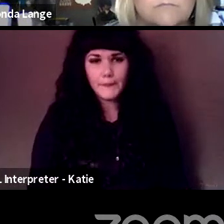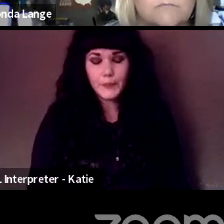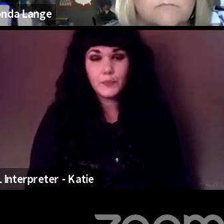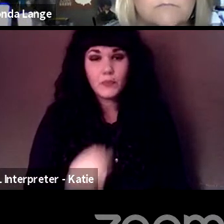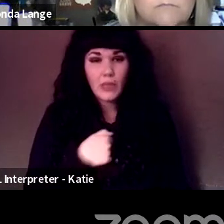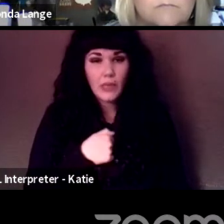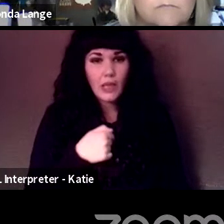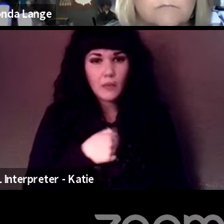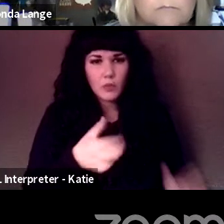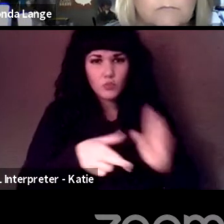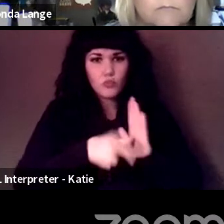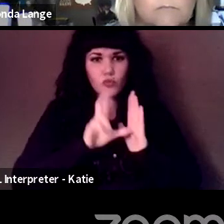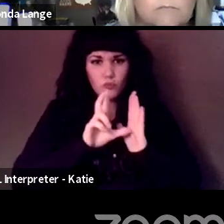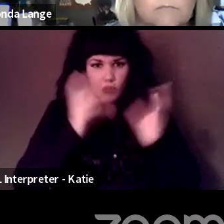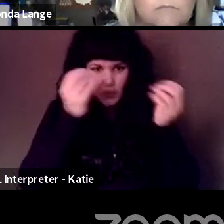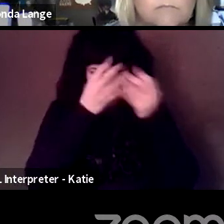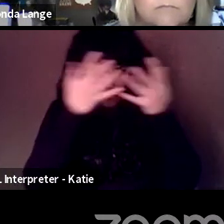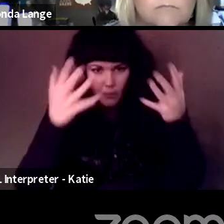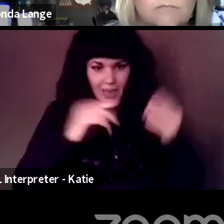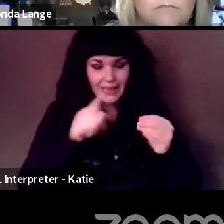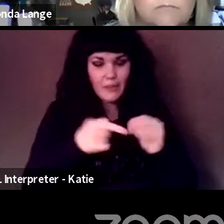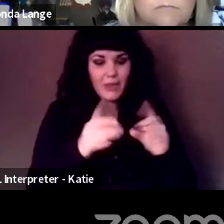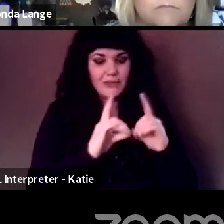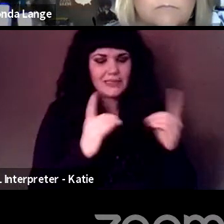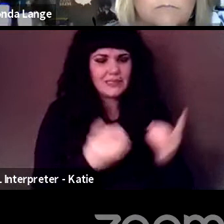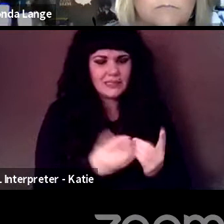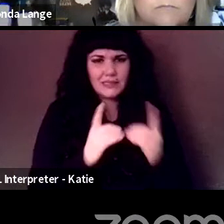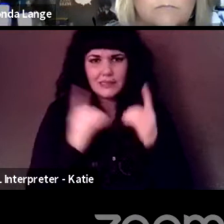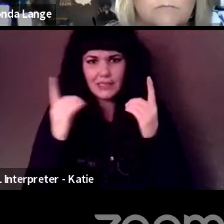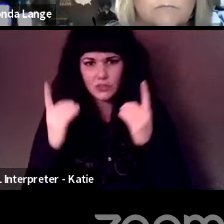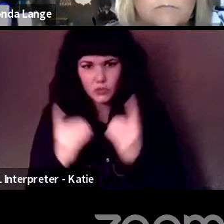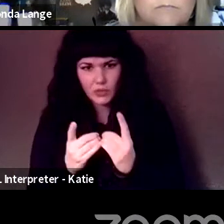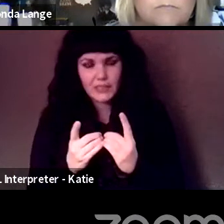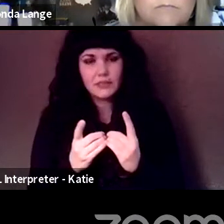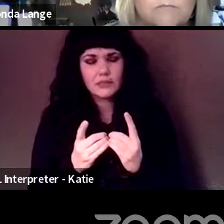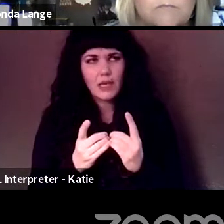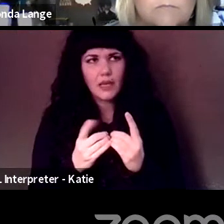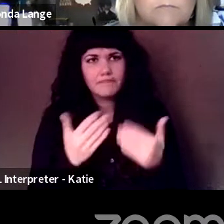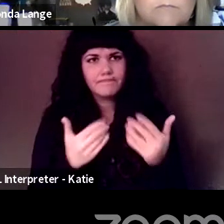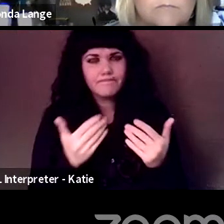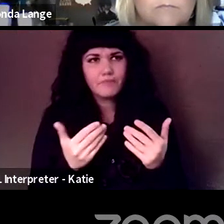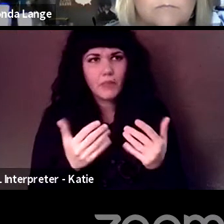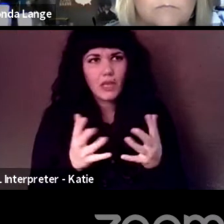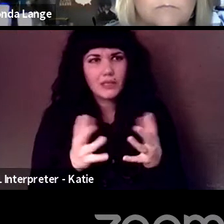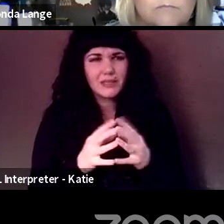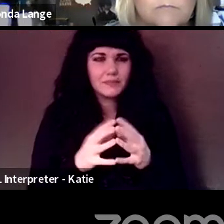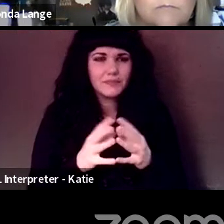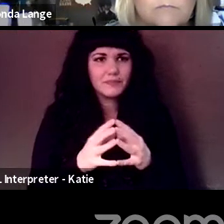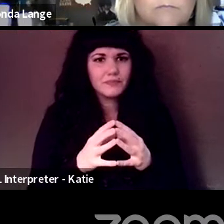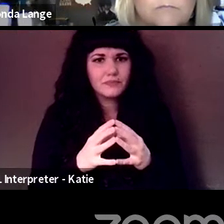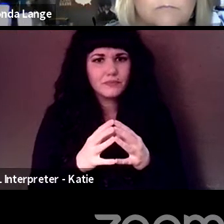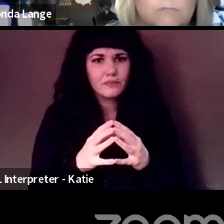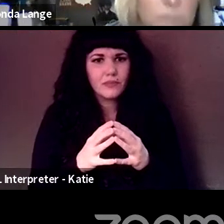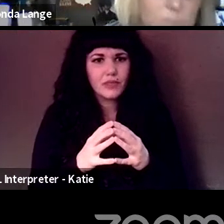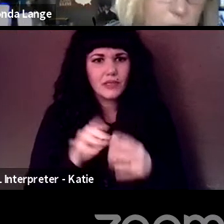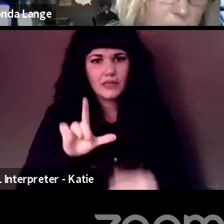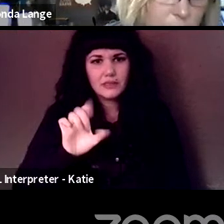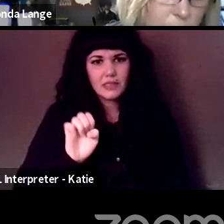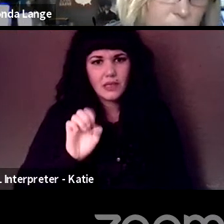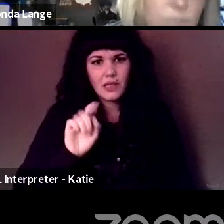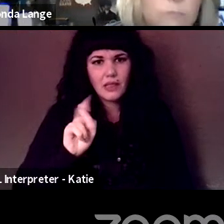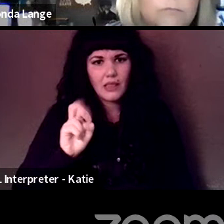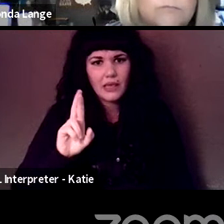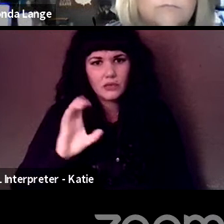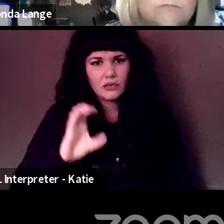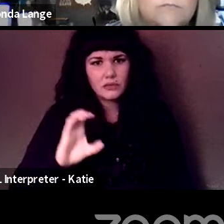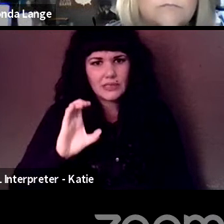of the information here about the district shall this is on letter C on some of the questions